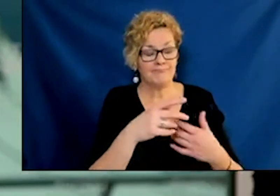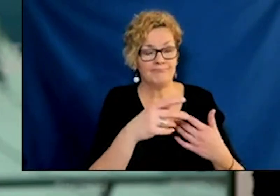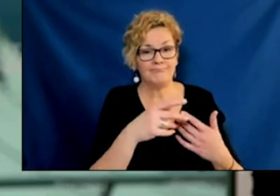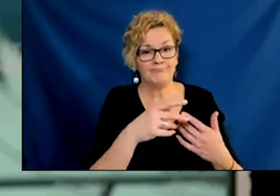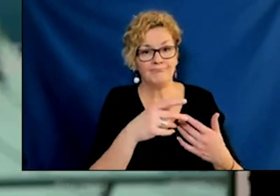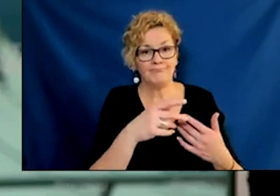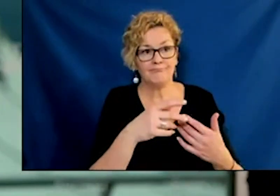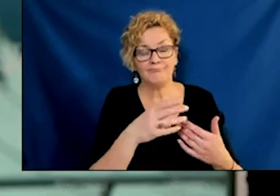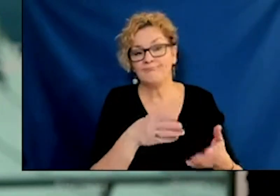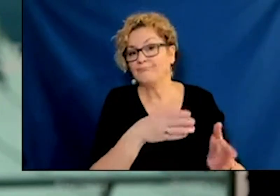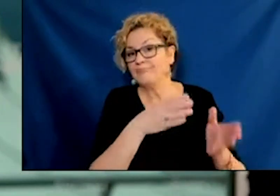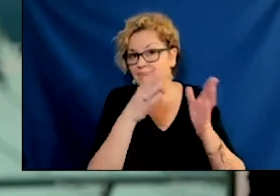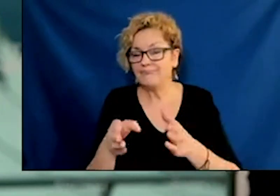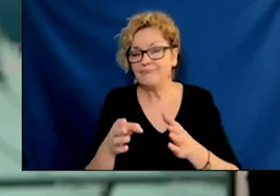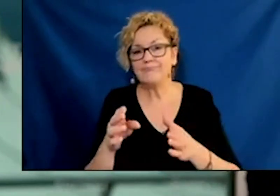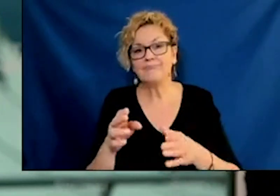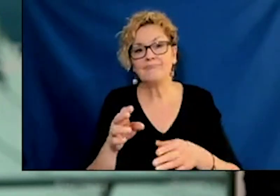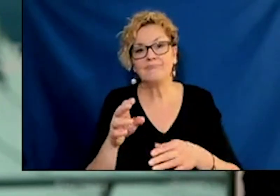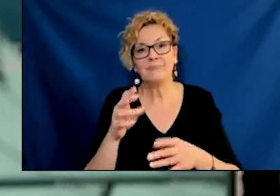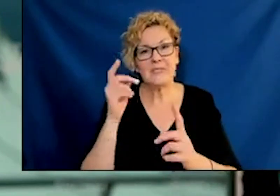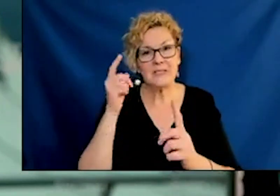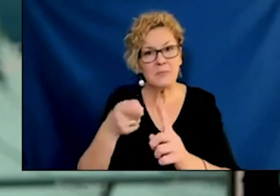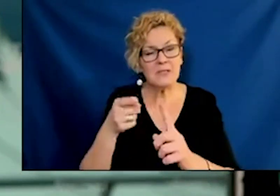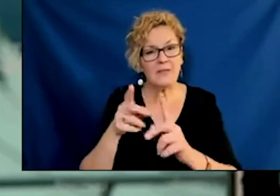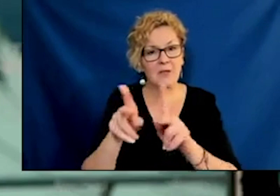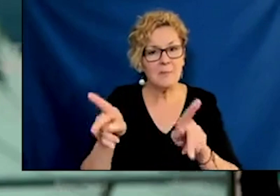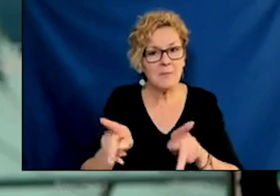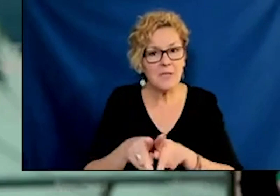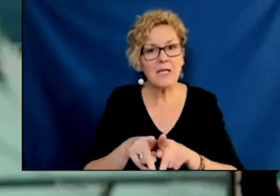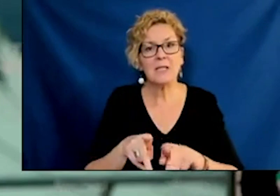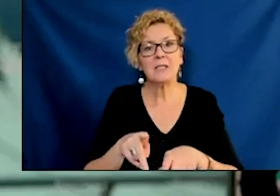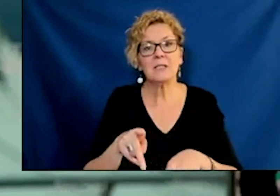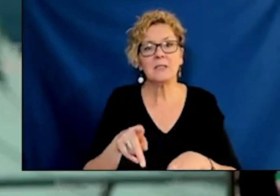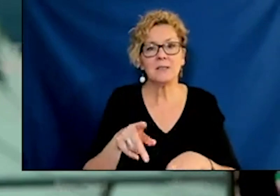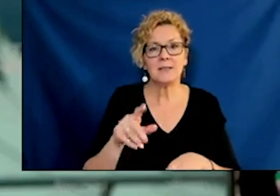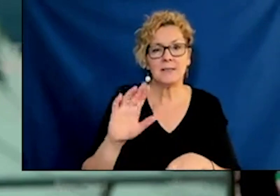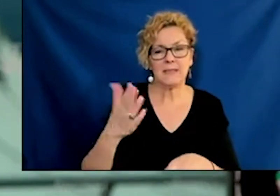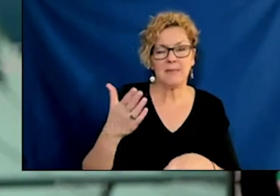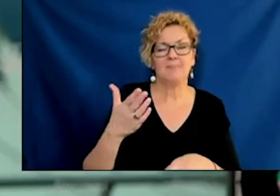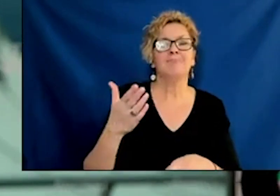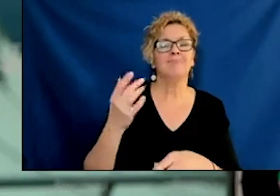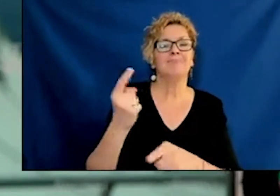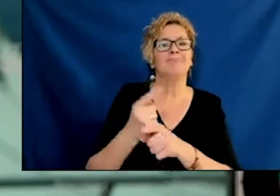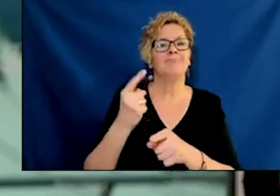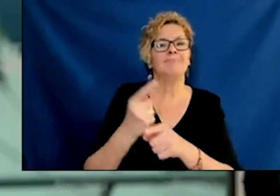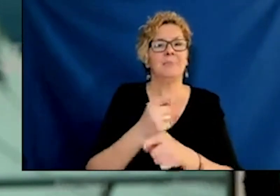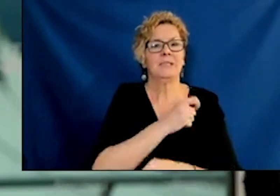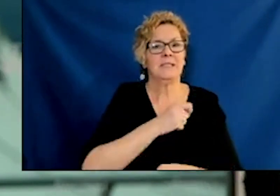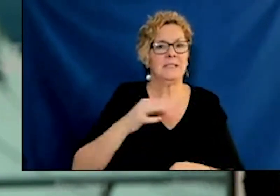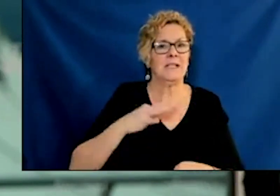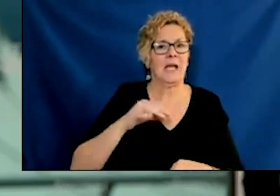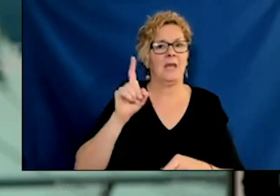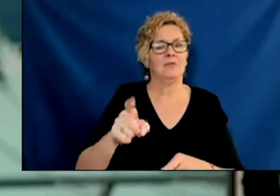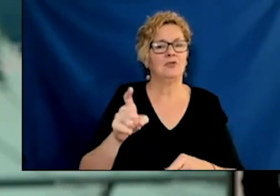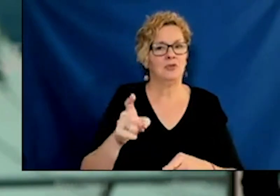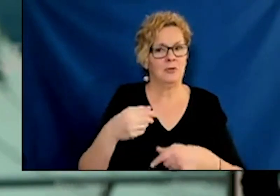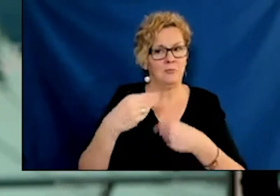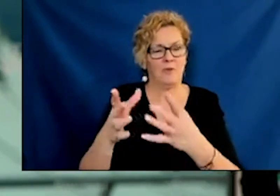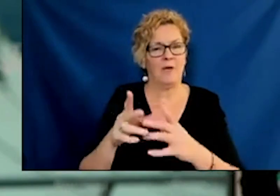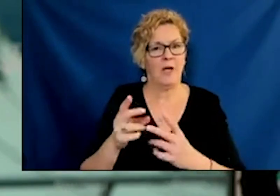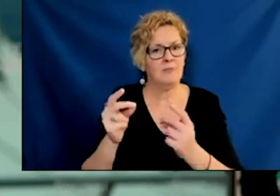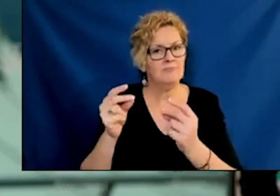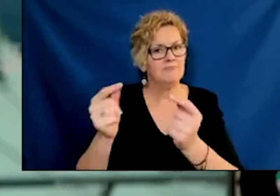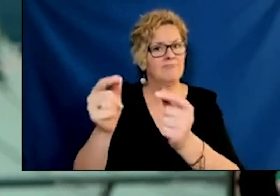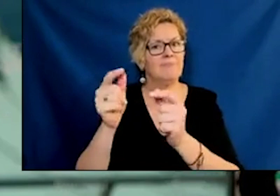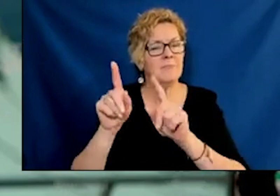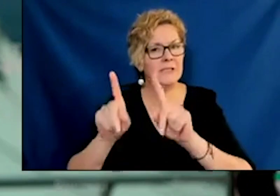we use the rapid test for doing that in between times, for staff in particular, sometimes for residents. So I